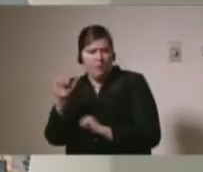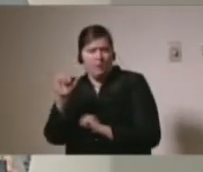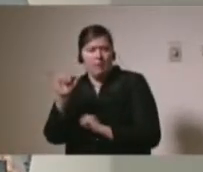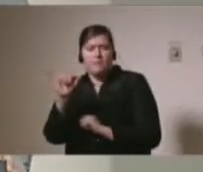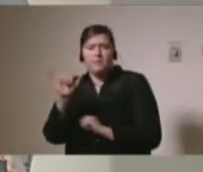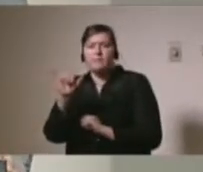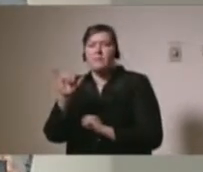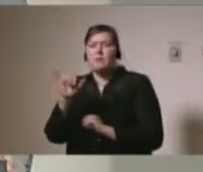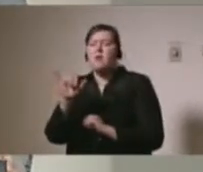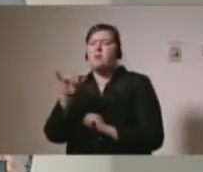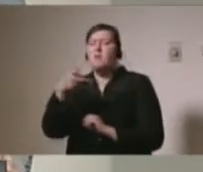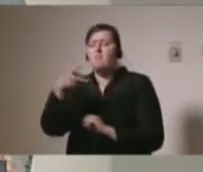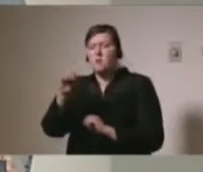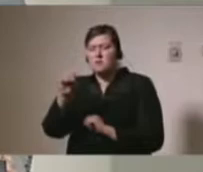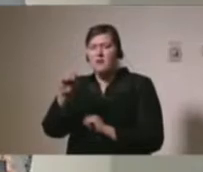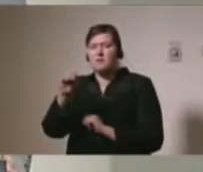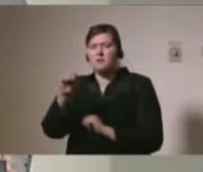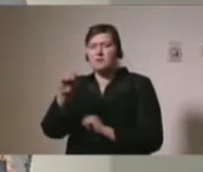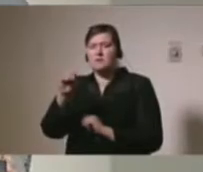had wickets.